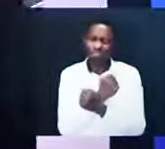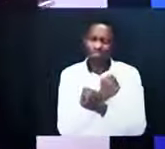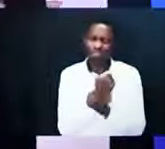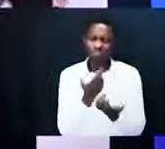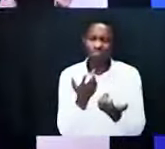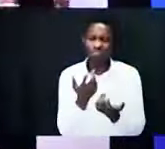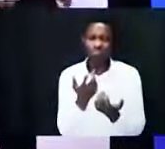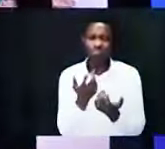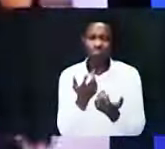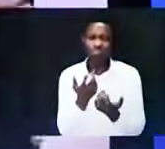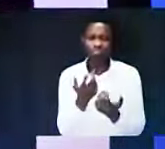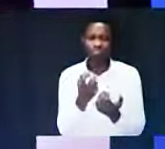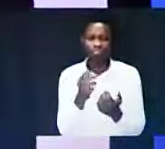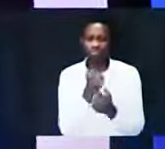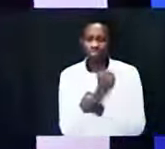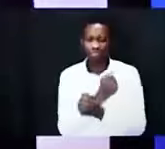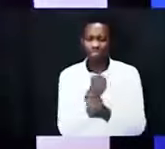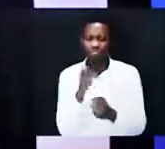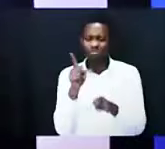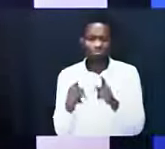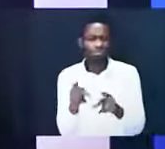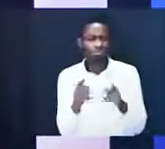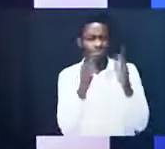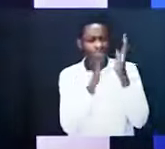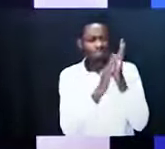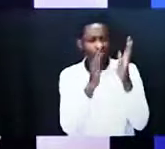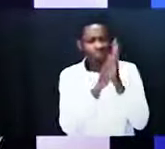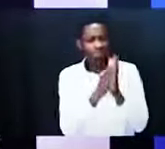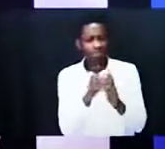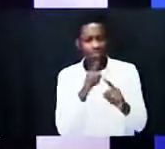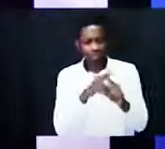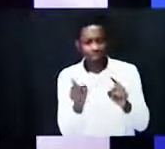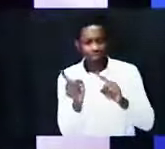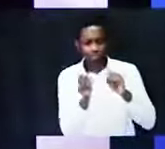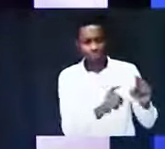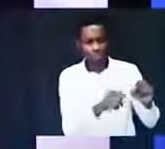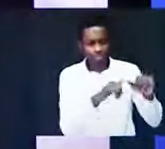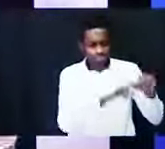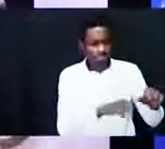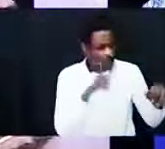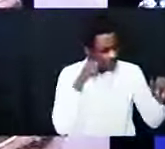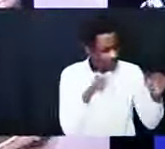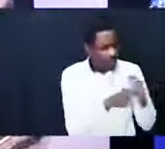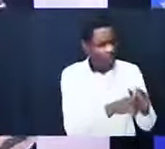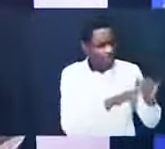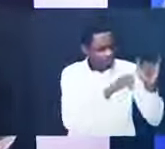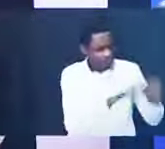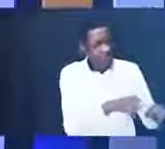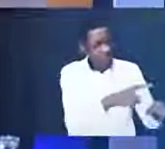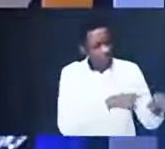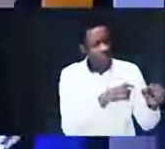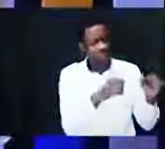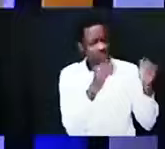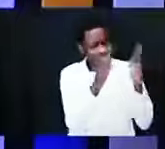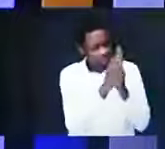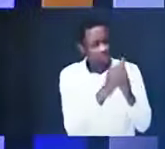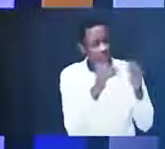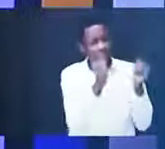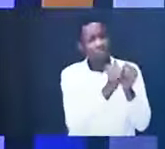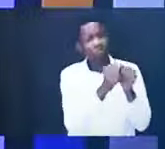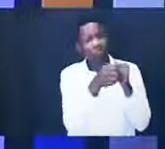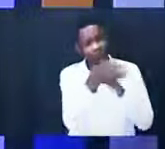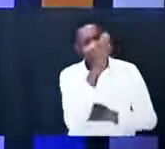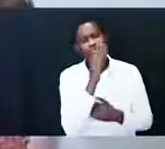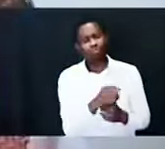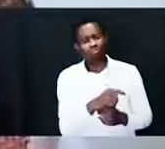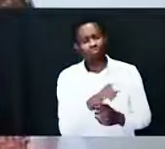not love the praise of the people, but let's go into our closets and spend quality time with God. ya sofoa etie ye